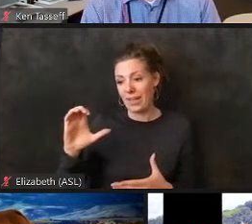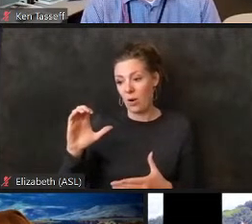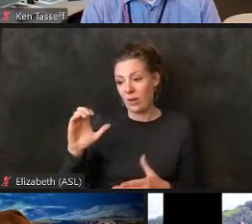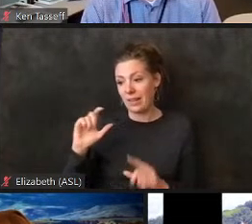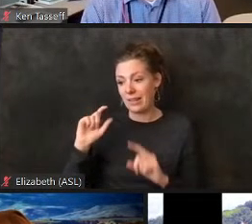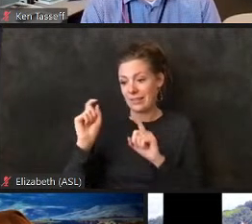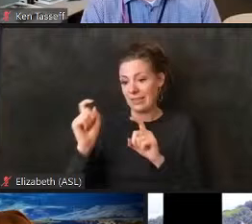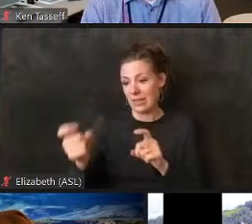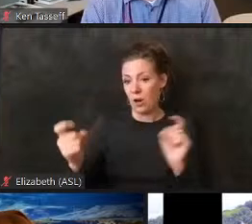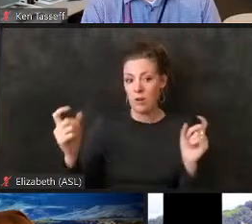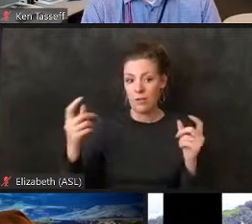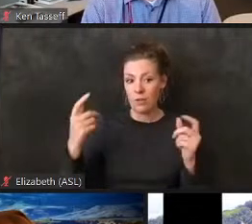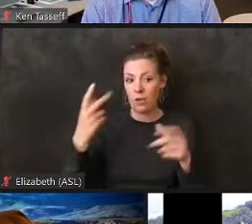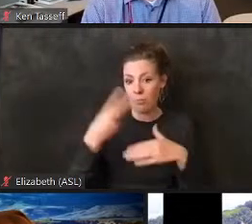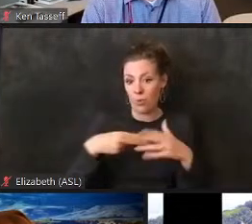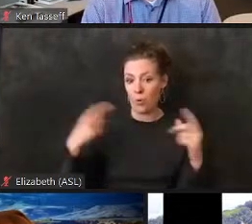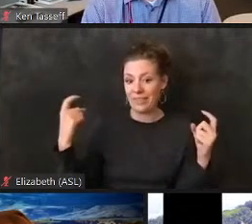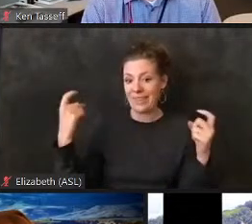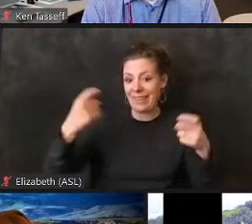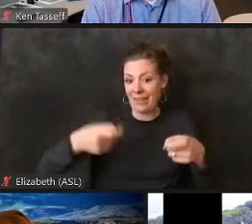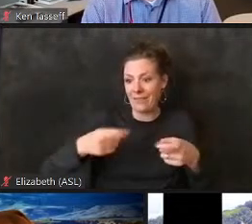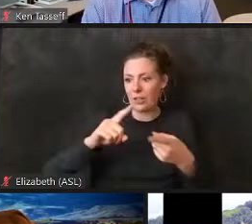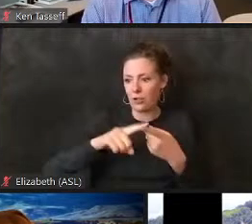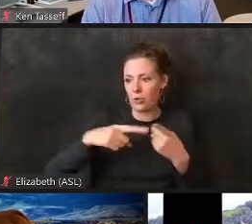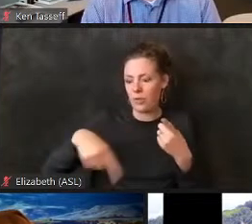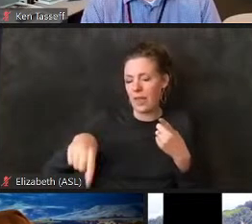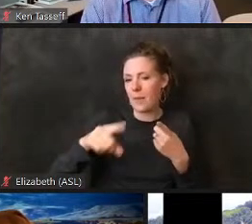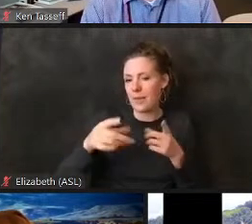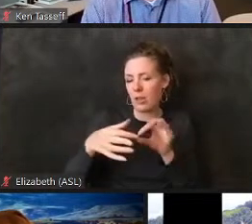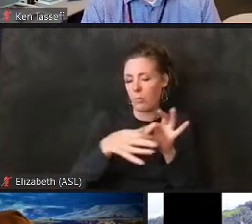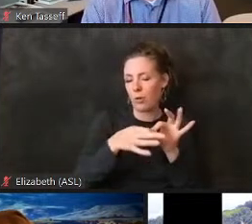be coordinated through the traditional Mohawk channels.